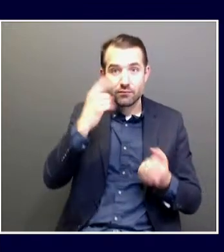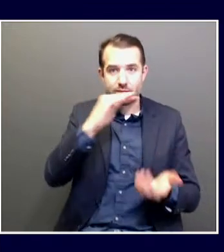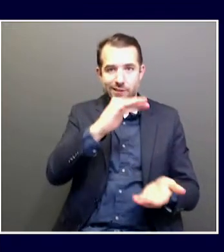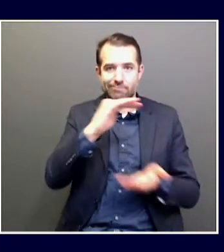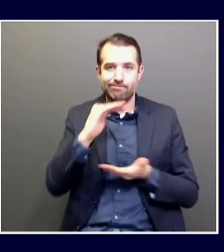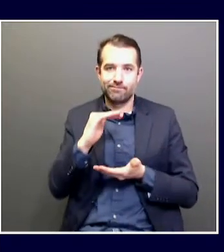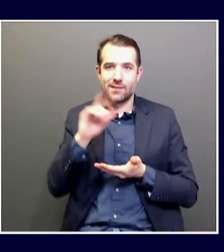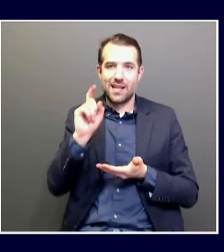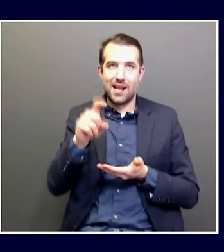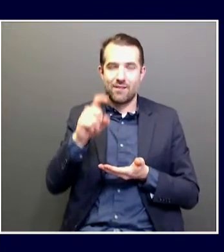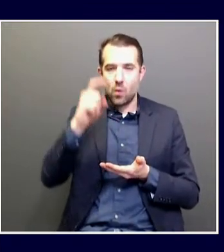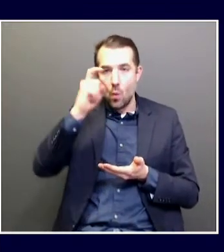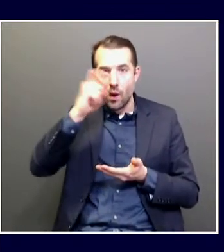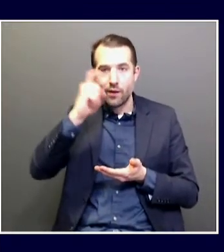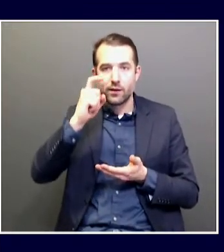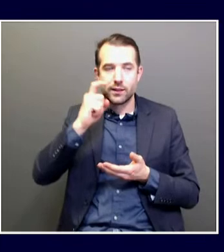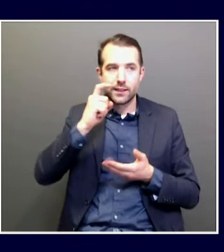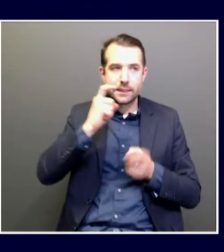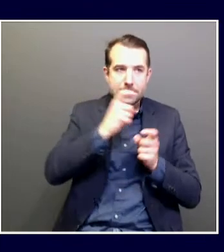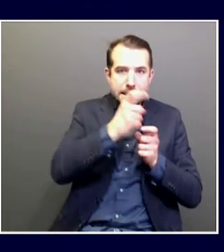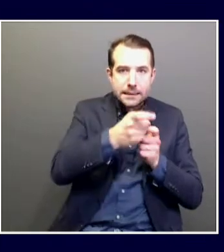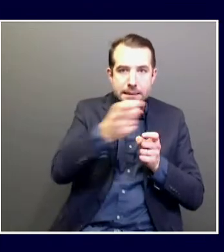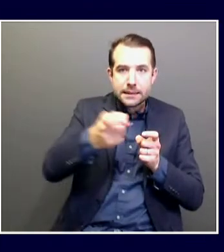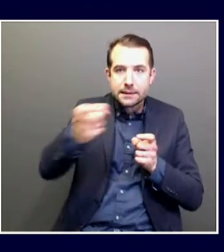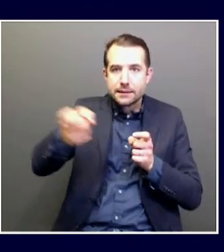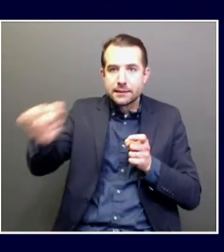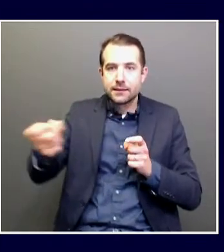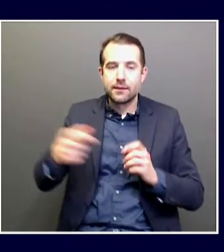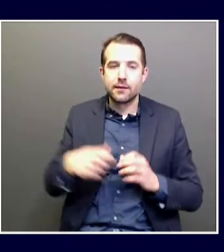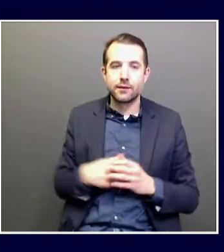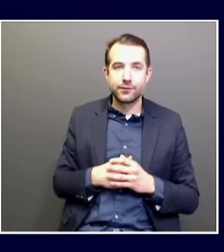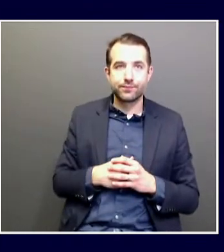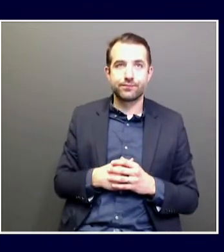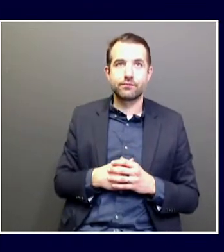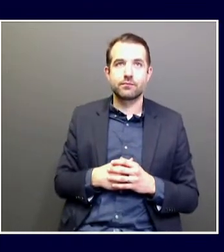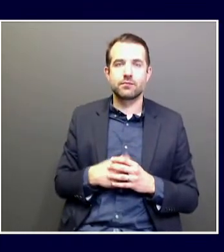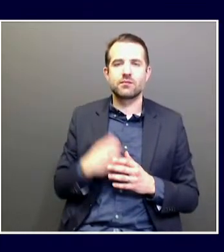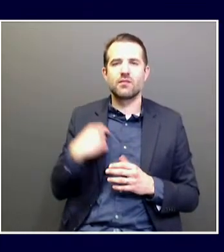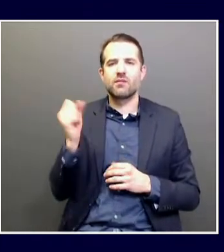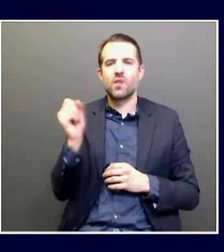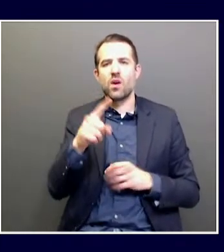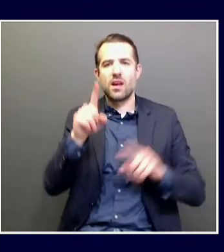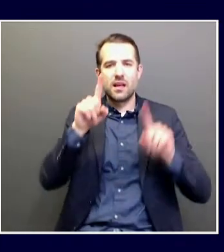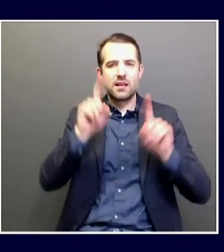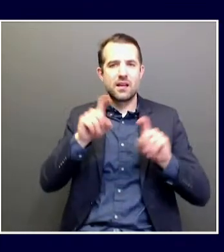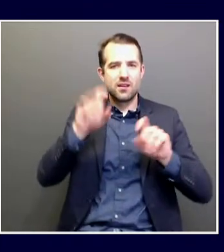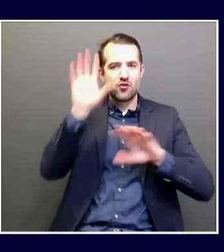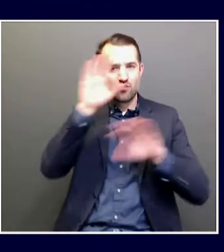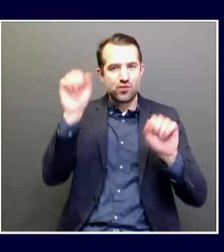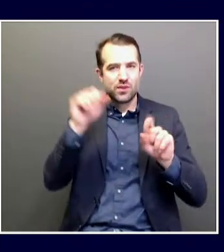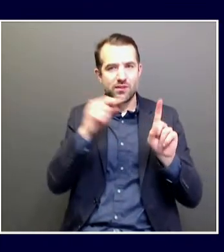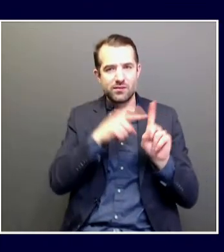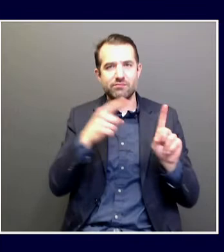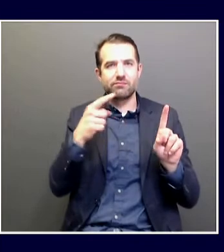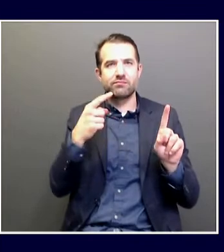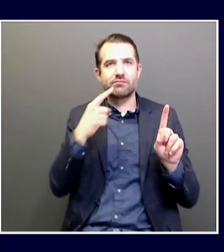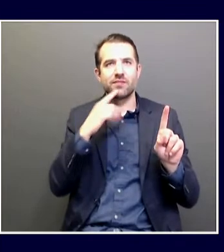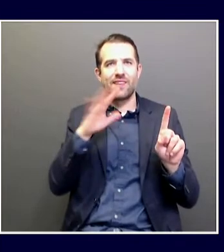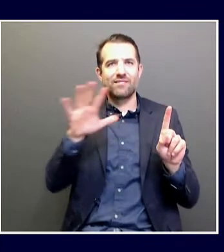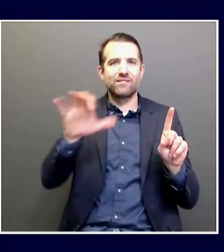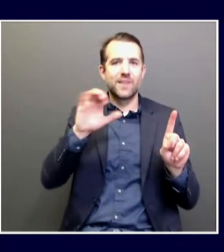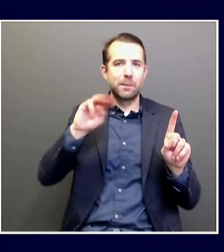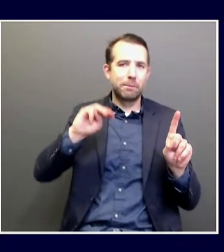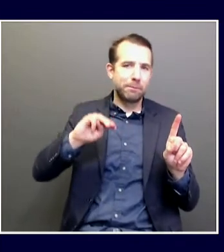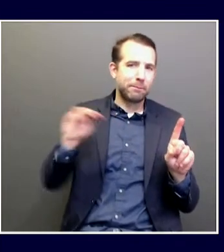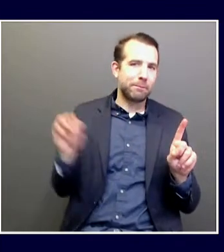Dr. Shah and Commissioner Lambrew, just has to do with testing. Obviously, President Biden's announcement about the deployment of 500 million at-home rapid